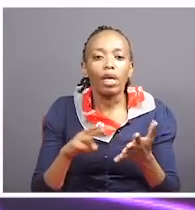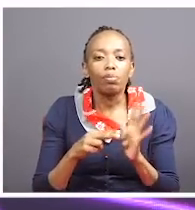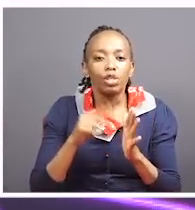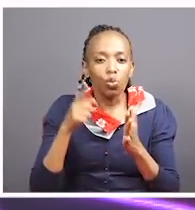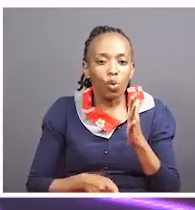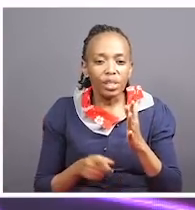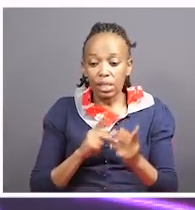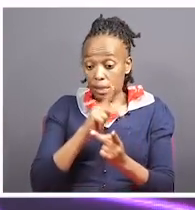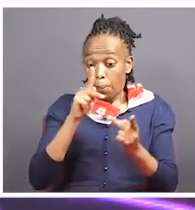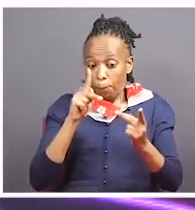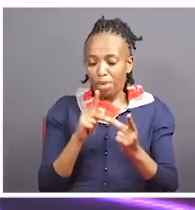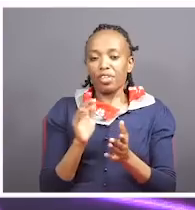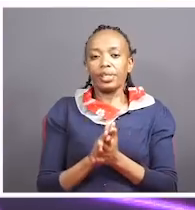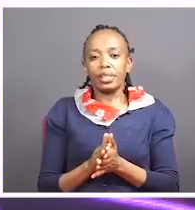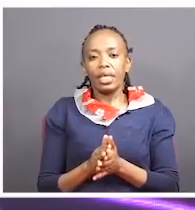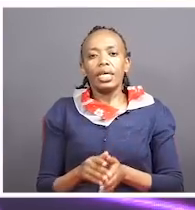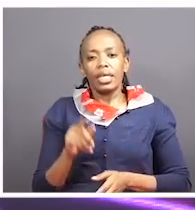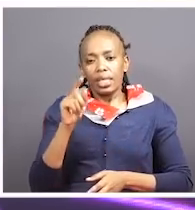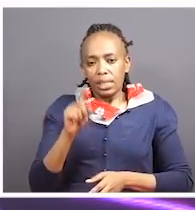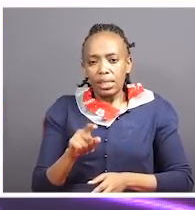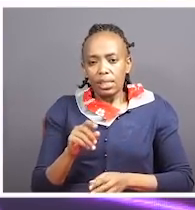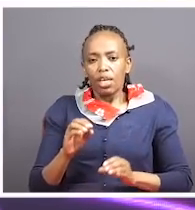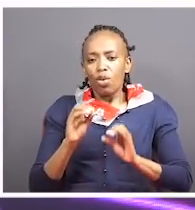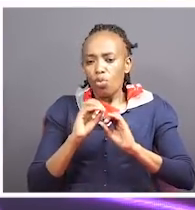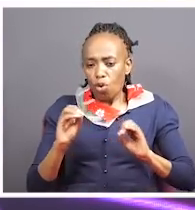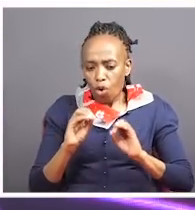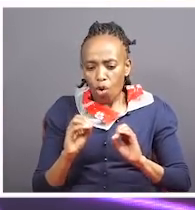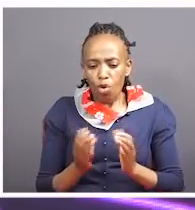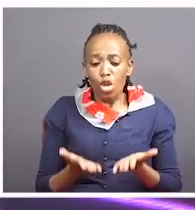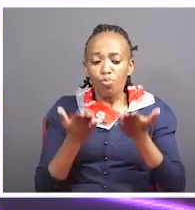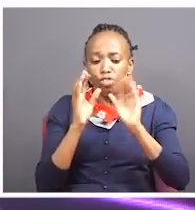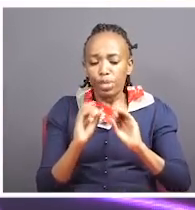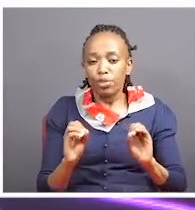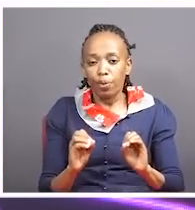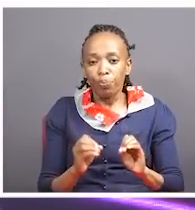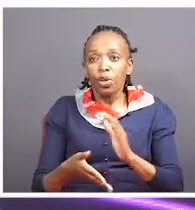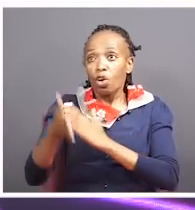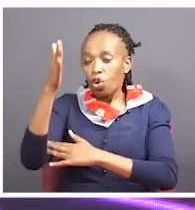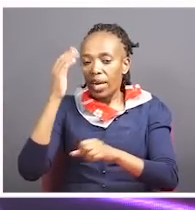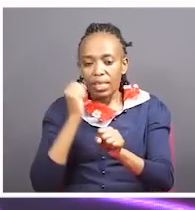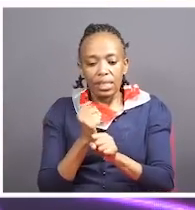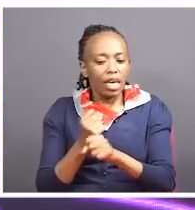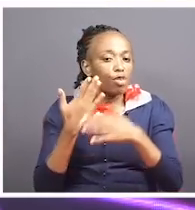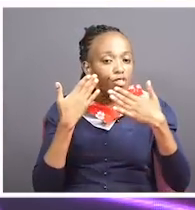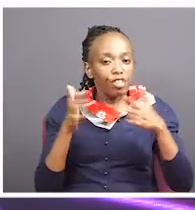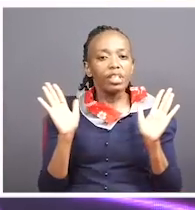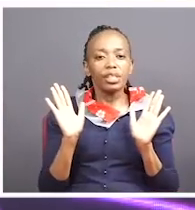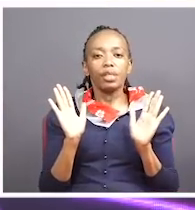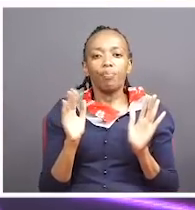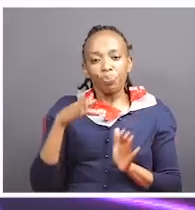It means it is perfect. It requires no improvement. He has done it, and it is